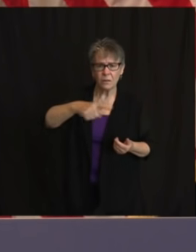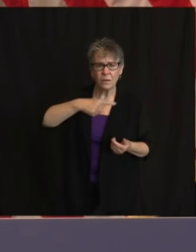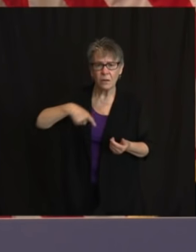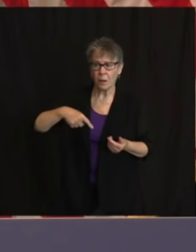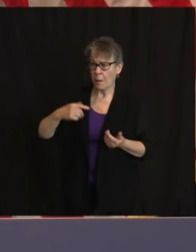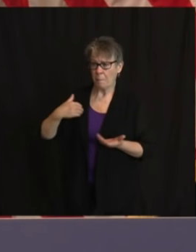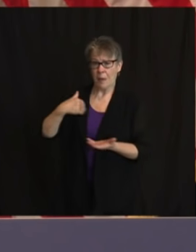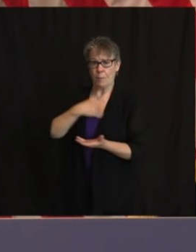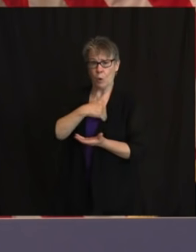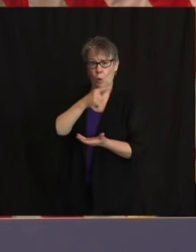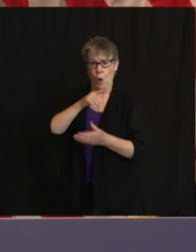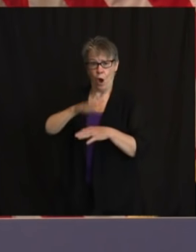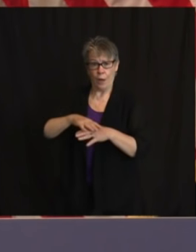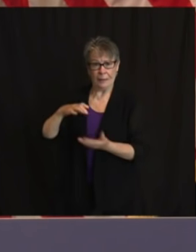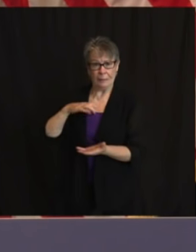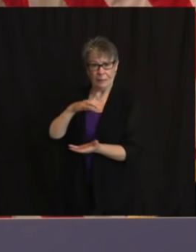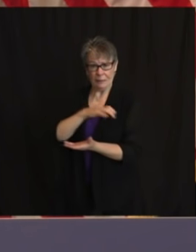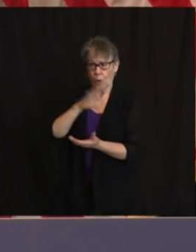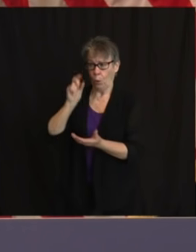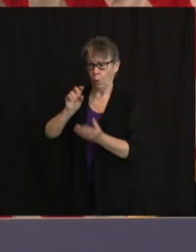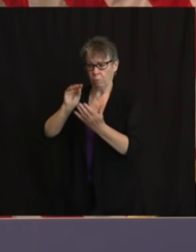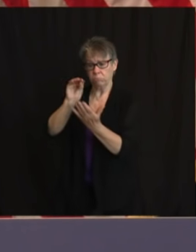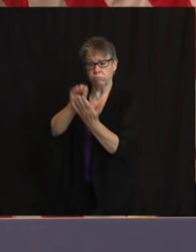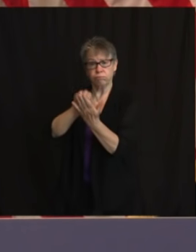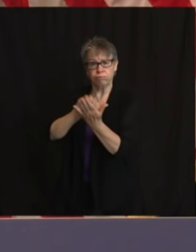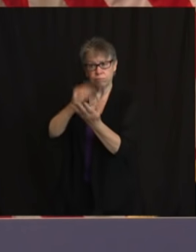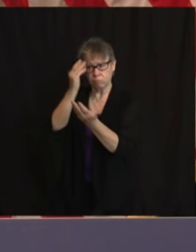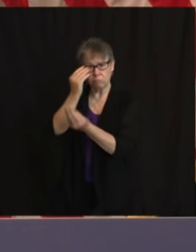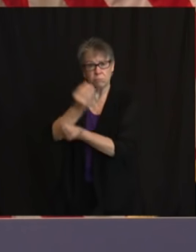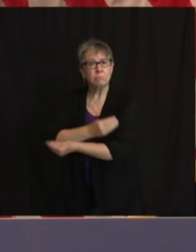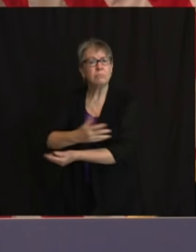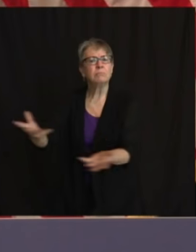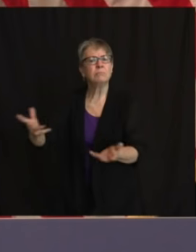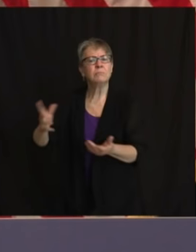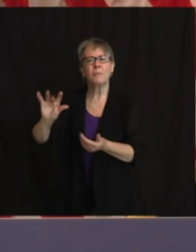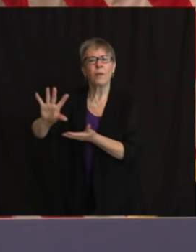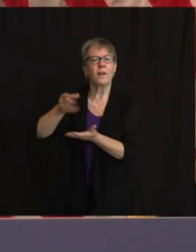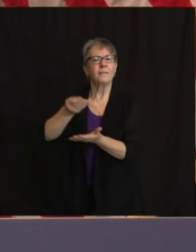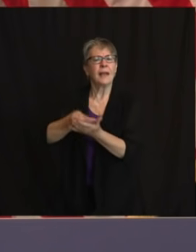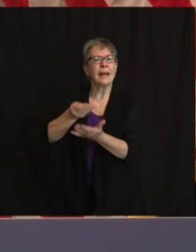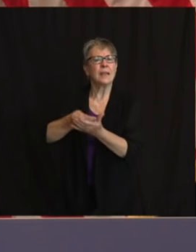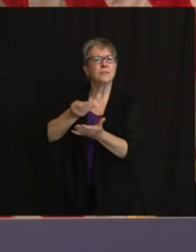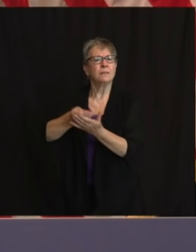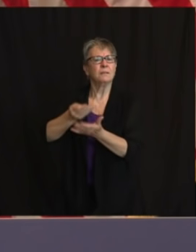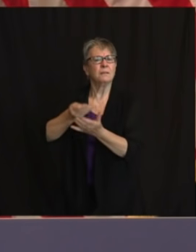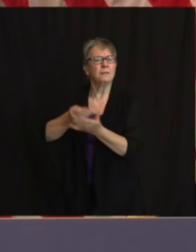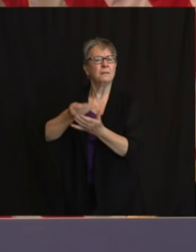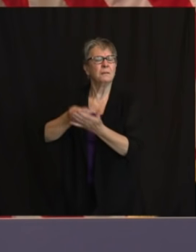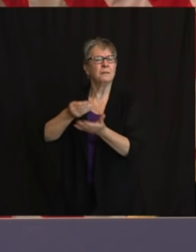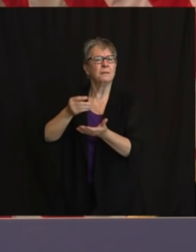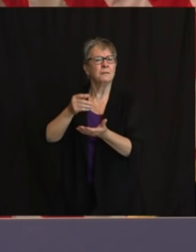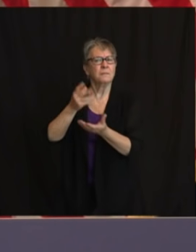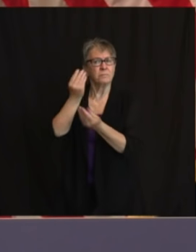will communications that they send on personal lines like cell phones be subject to disclosure under